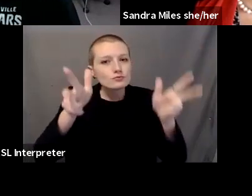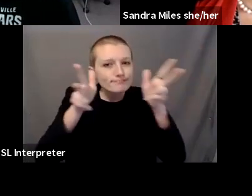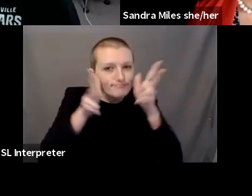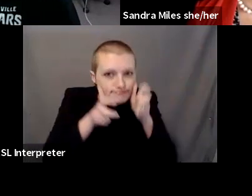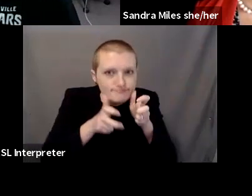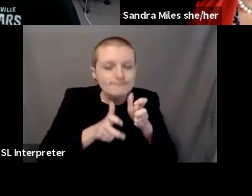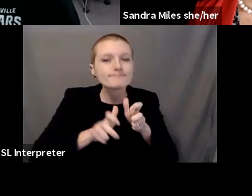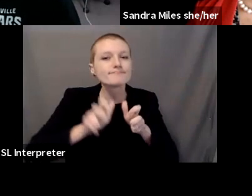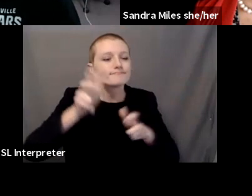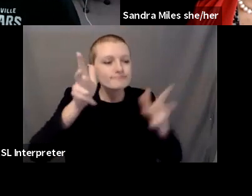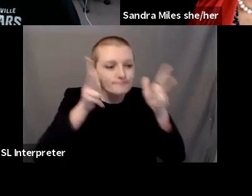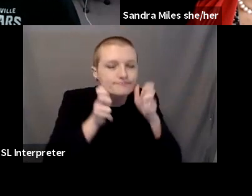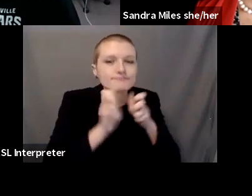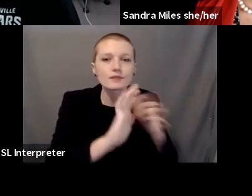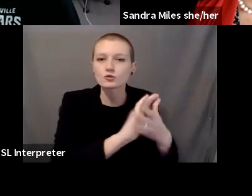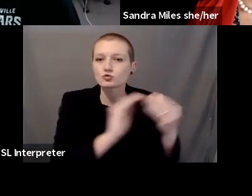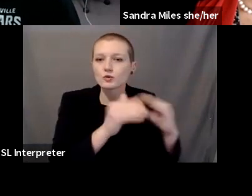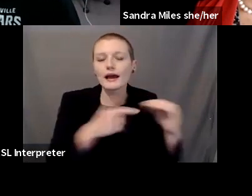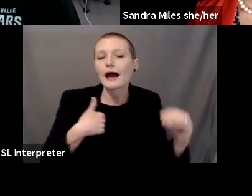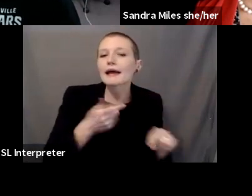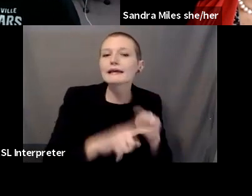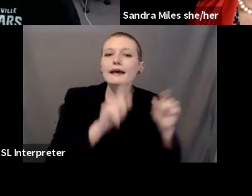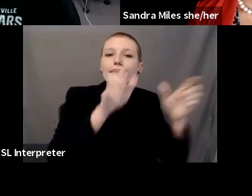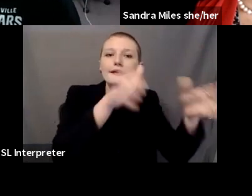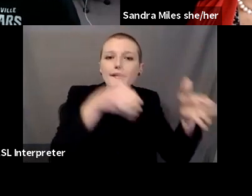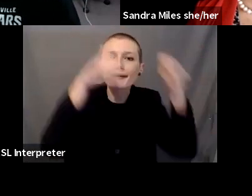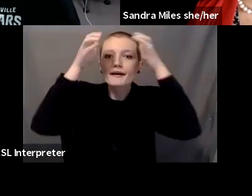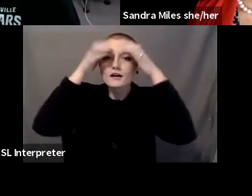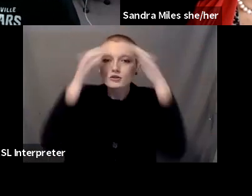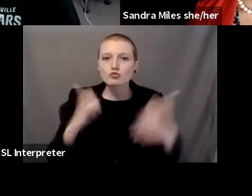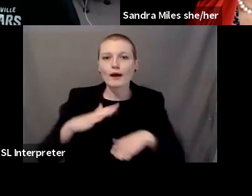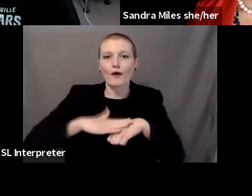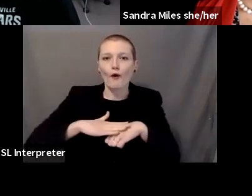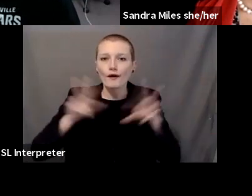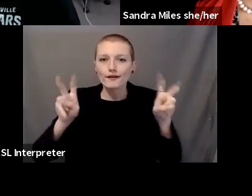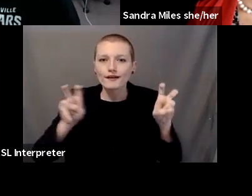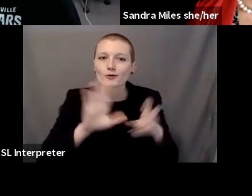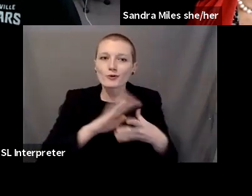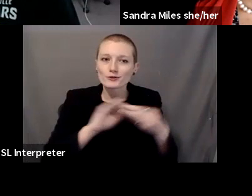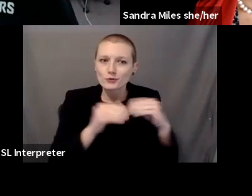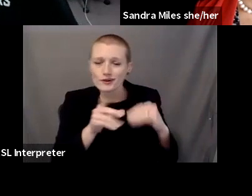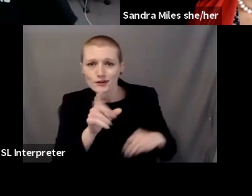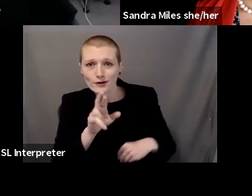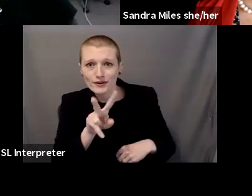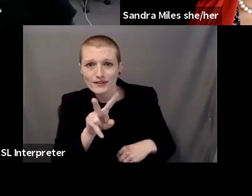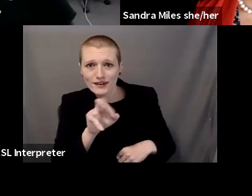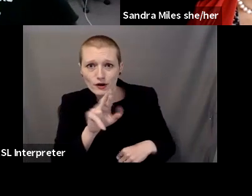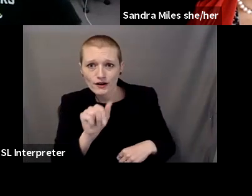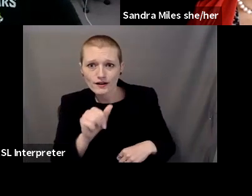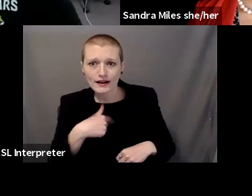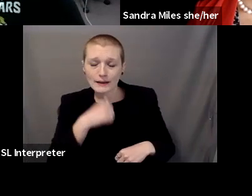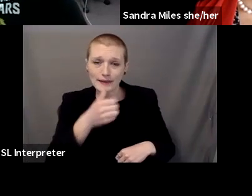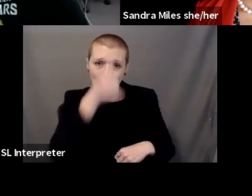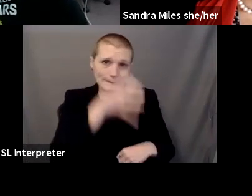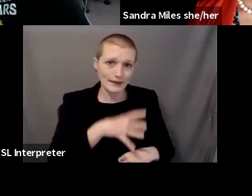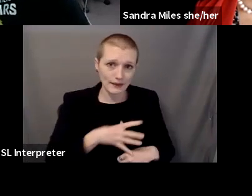cannot I can't try on your story, Dr. Rivera, because I'm not a male, okay?